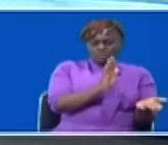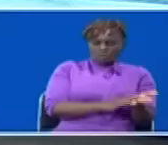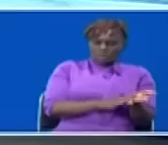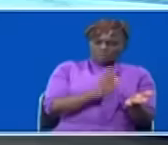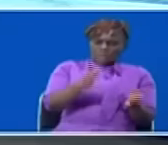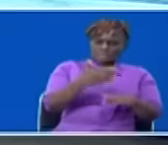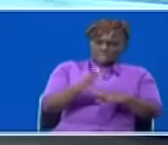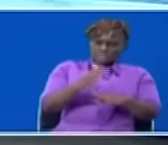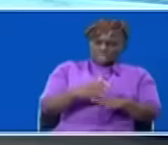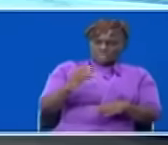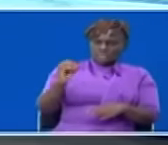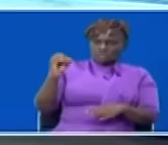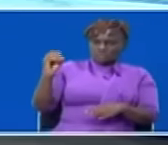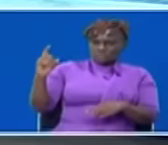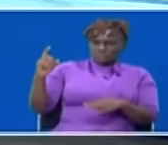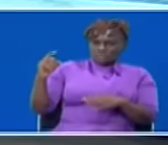in,